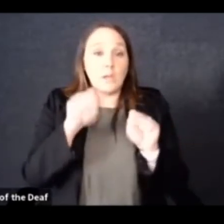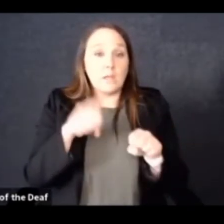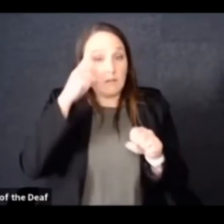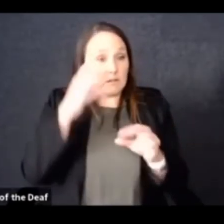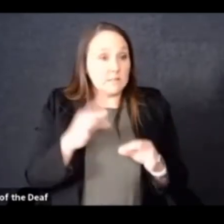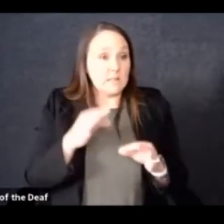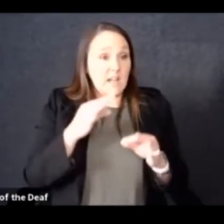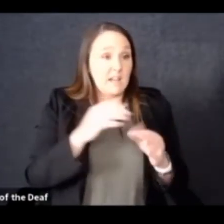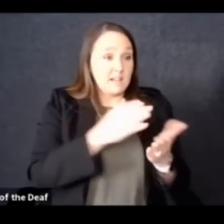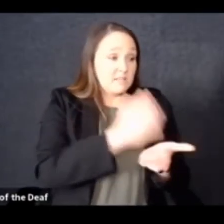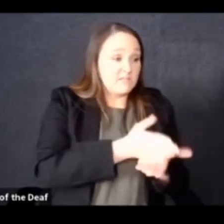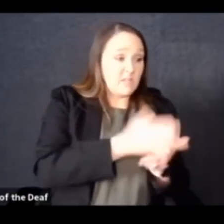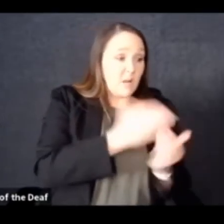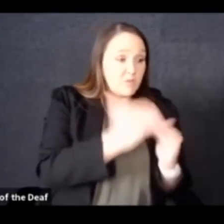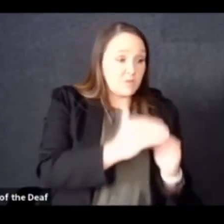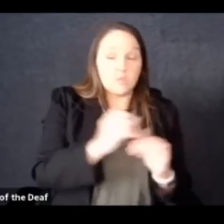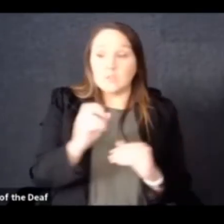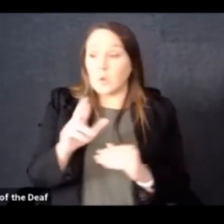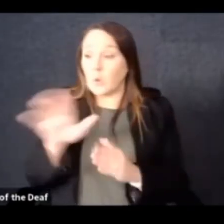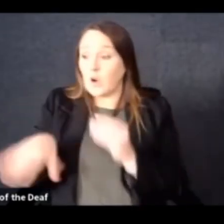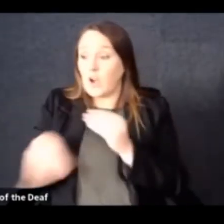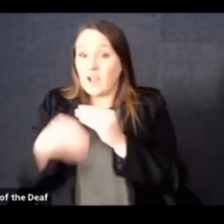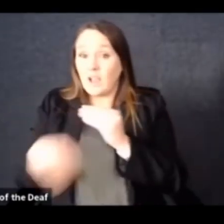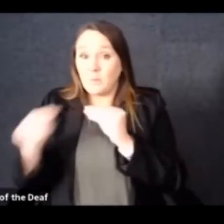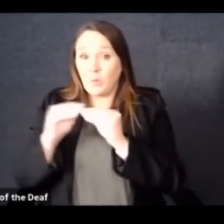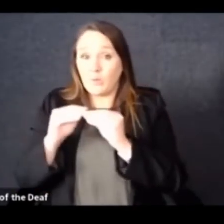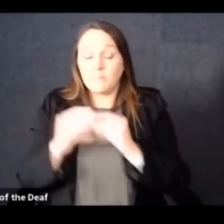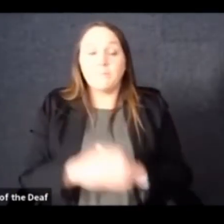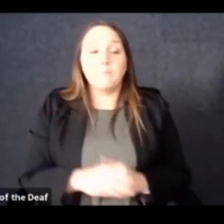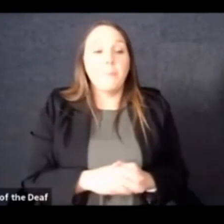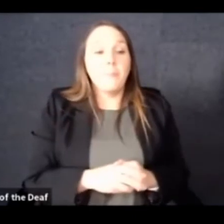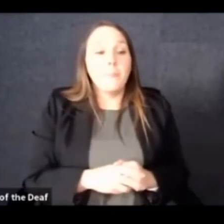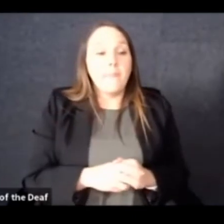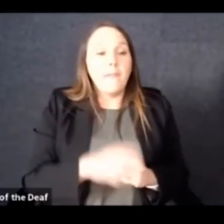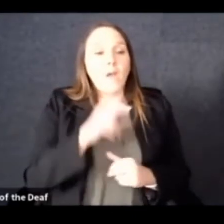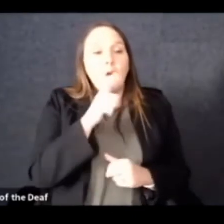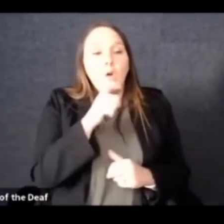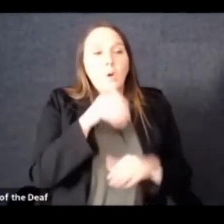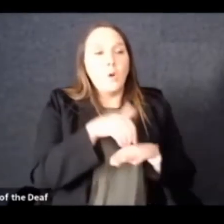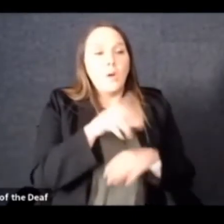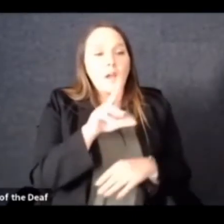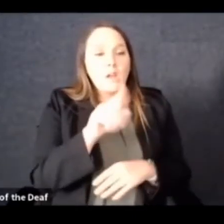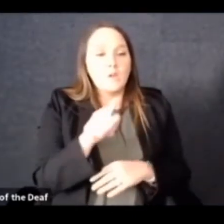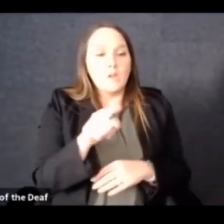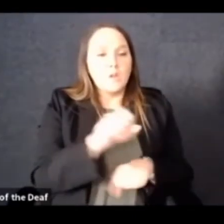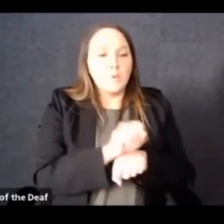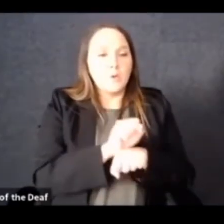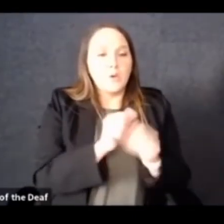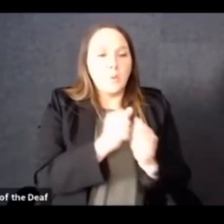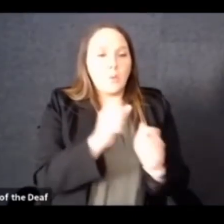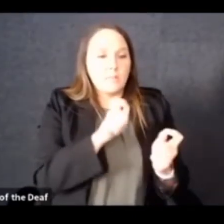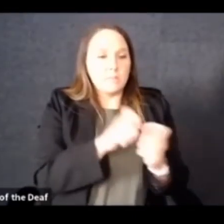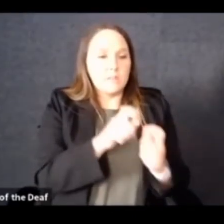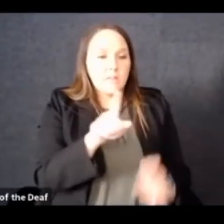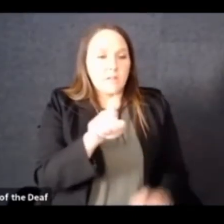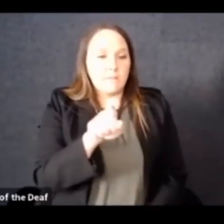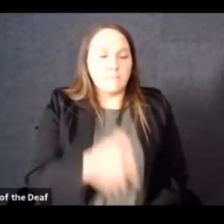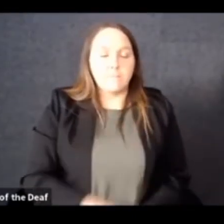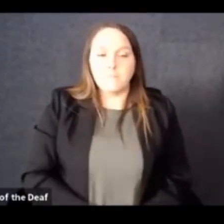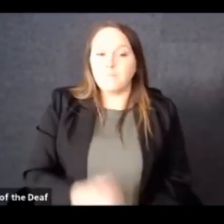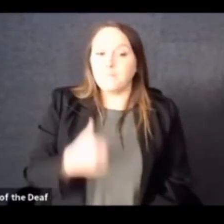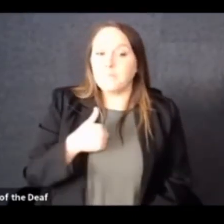add restrictions. A follow-up to his question, Vincent asks, who at UT have you been working with specifically?